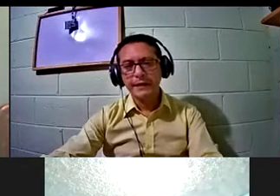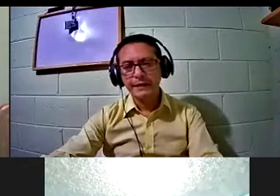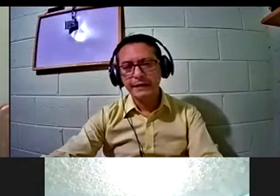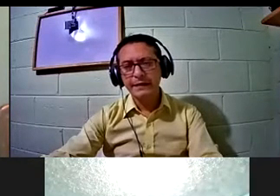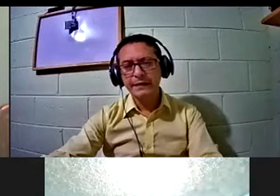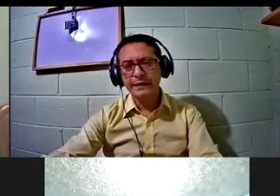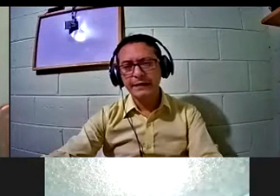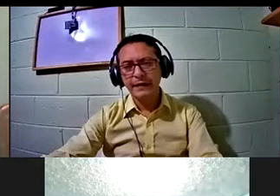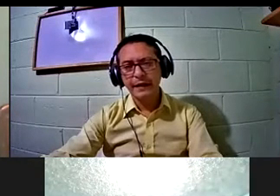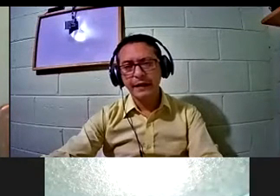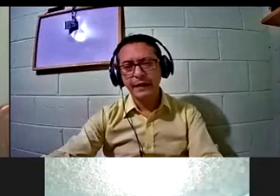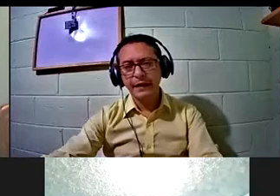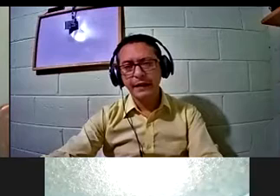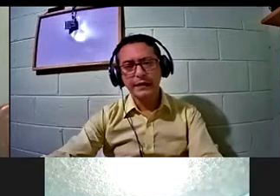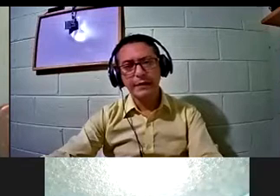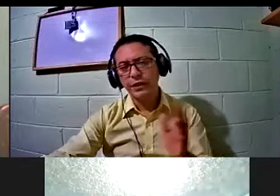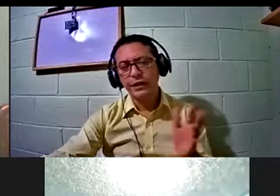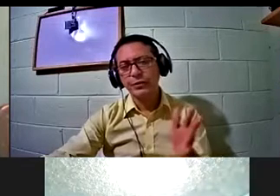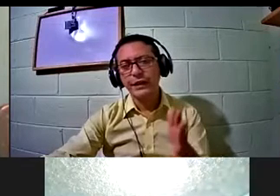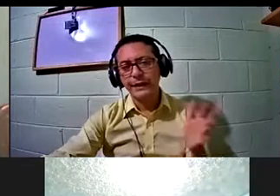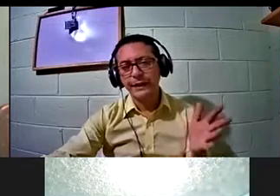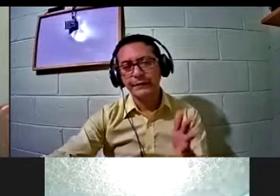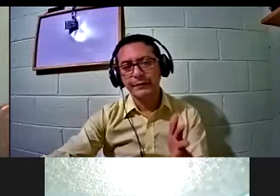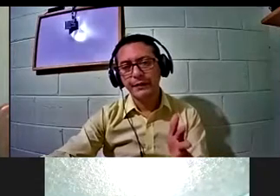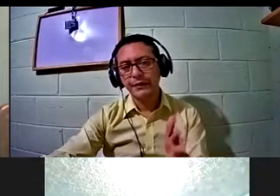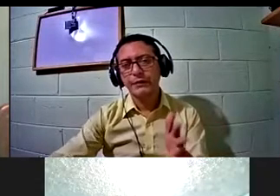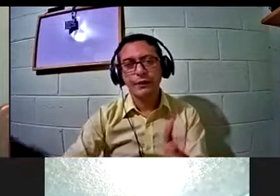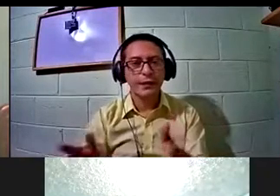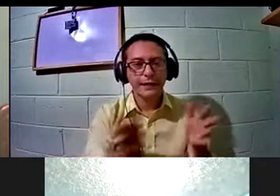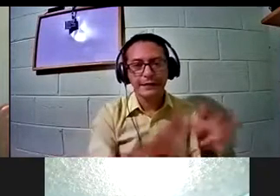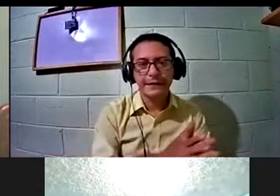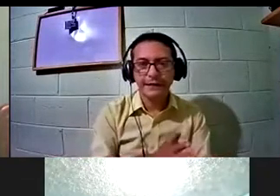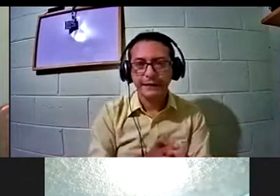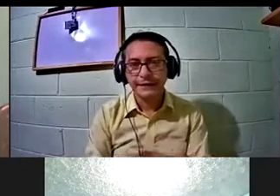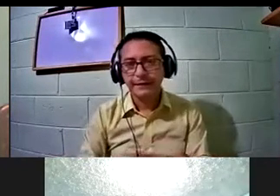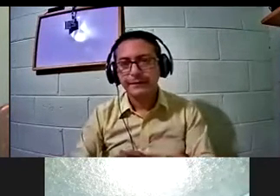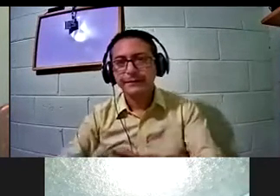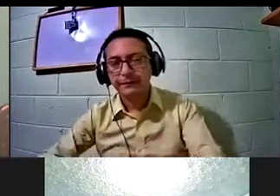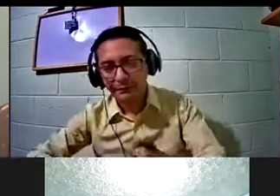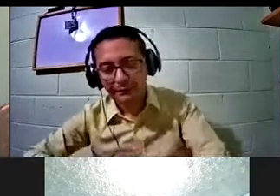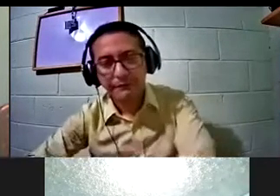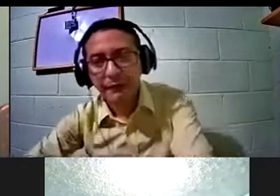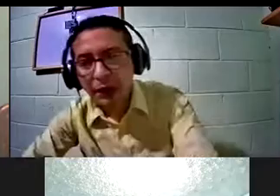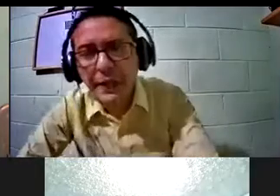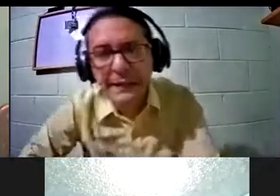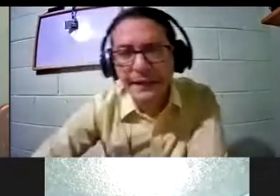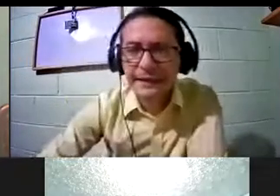that's nice. That's nice. I imagine that is according to the need. Me imagino que de acuerdo a la necesidad. Yes. Oh, that's yes.